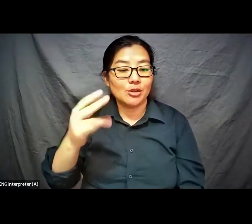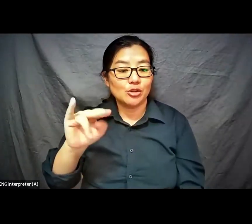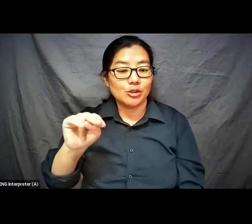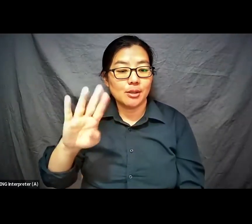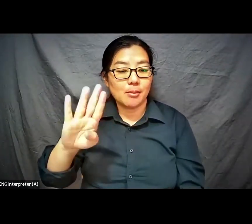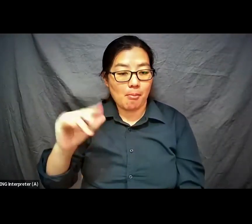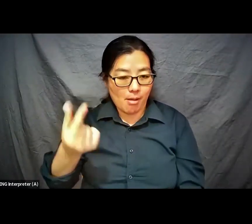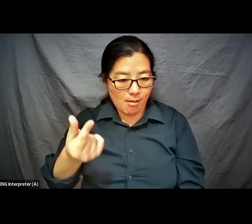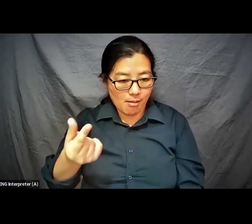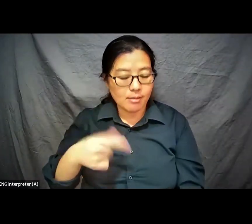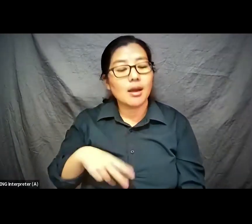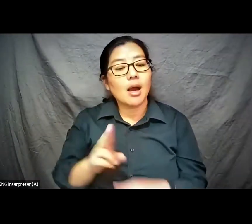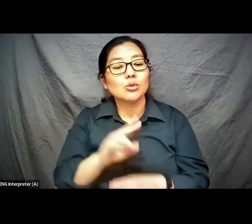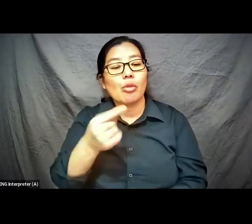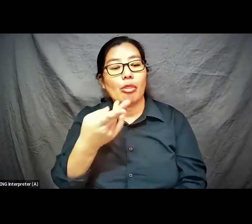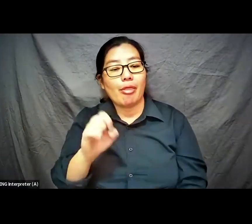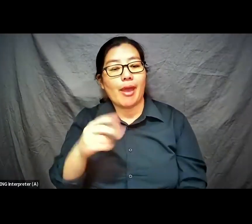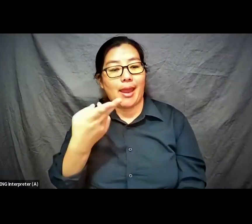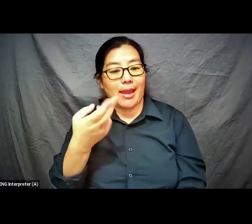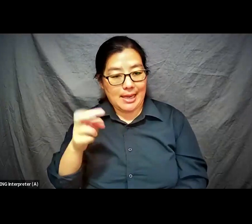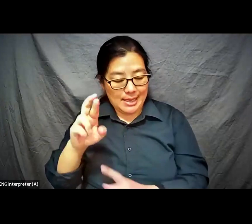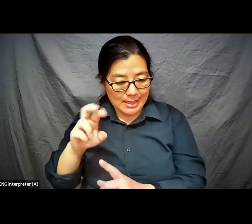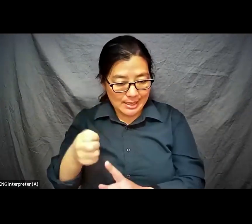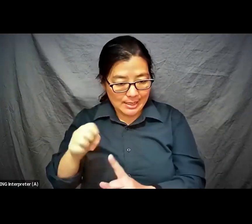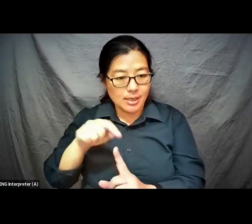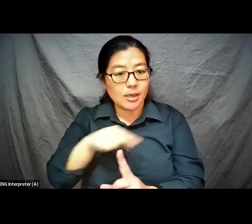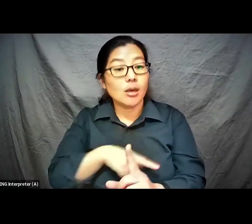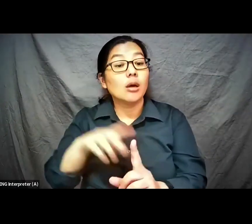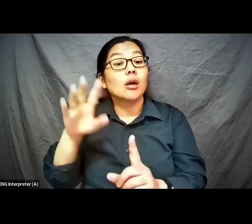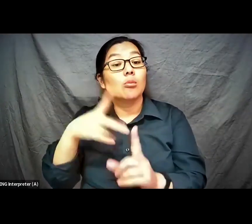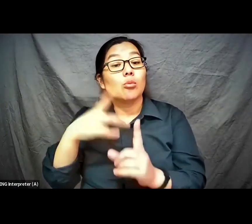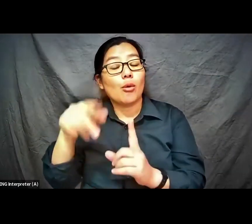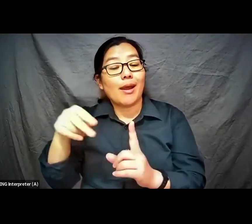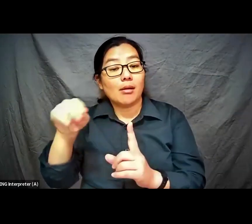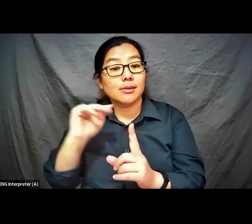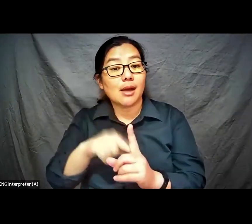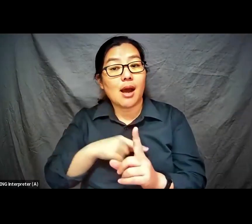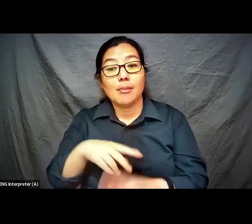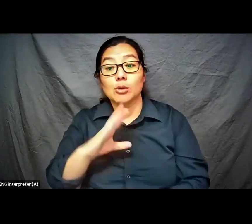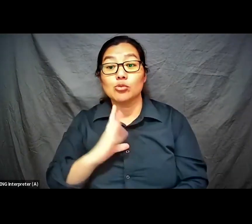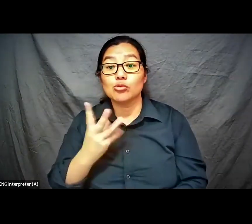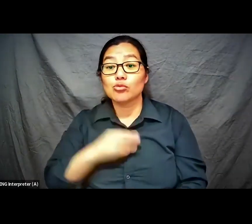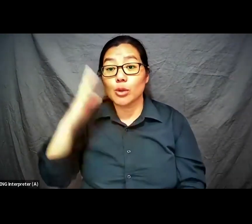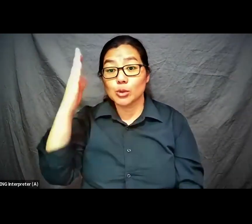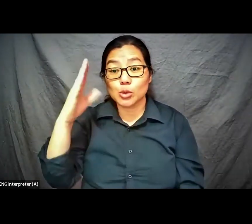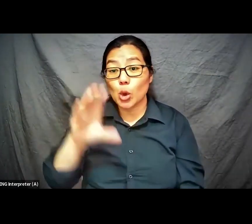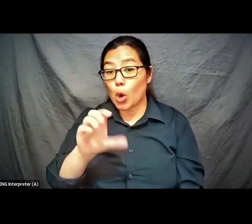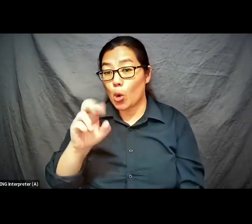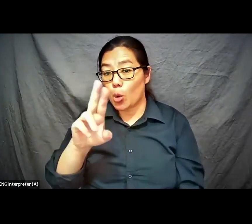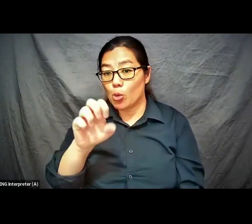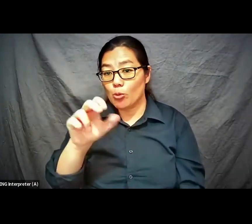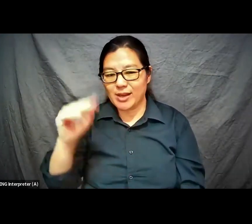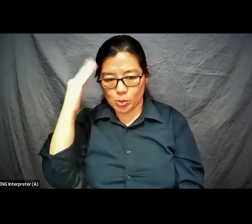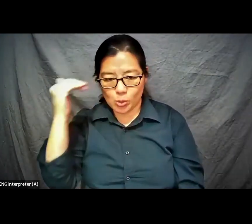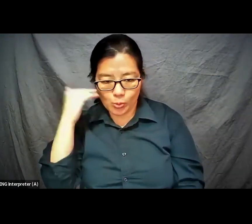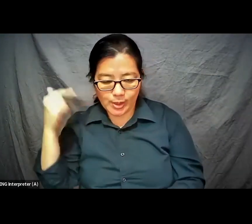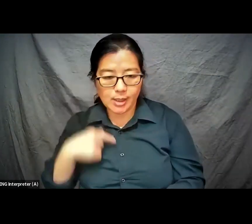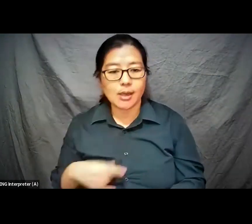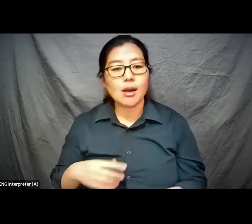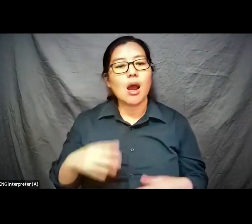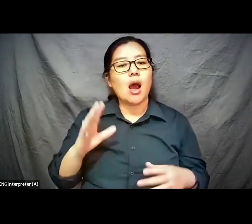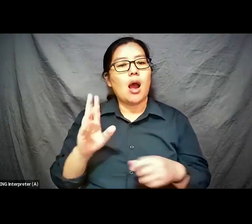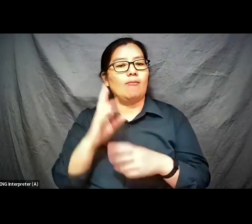he pronouns. I'm a trans diasporic Korean with black hair, cut in a short mullet, and today I'm wearing a warm